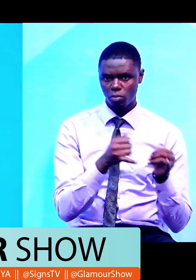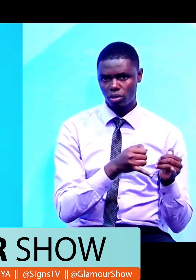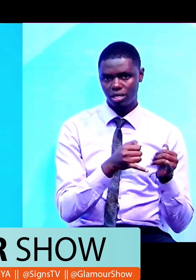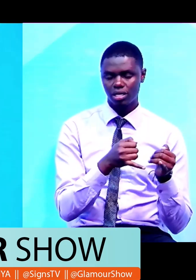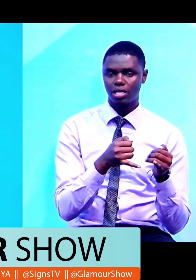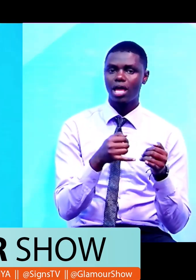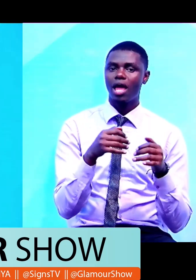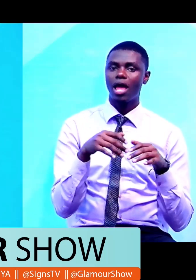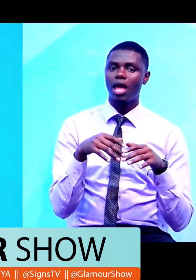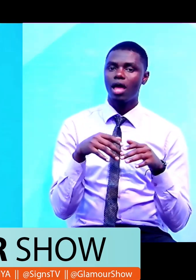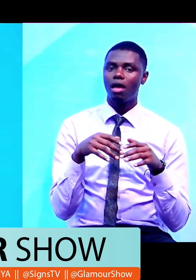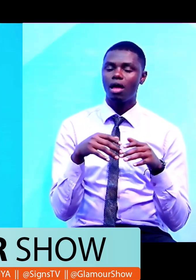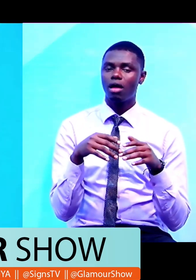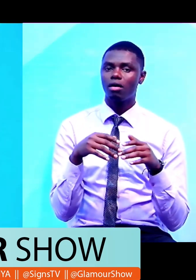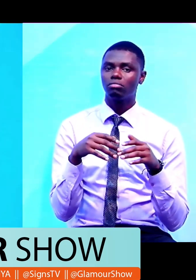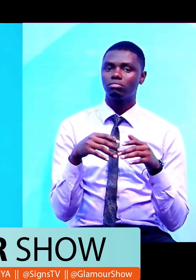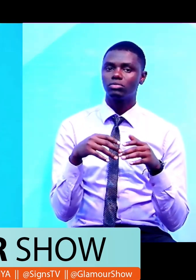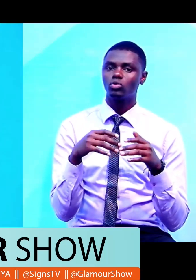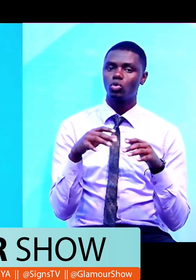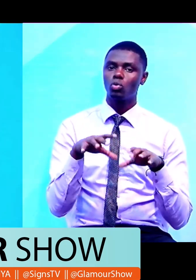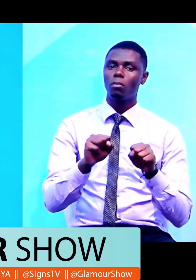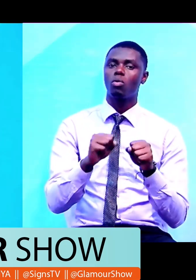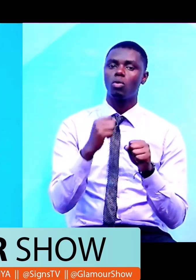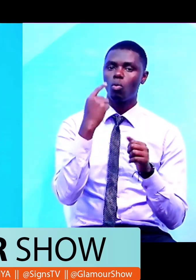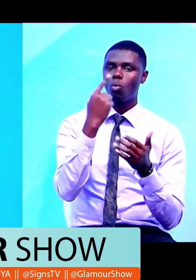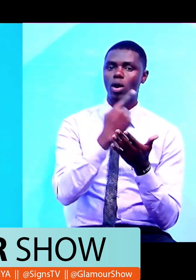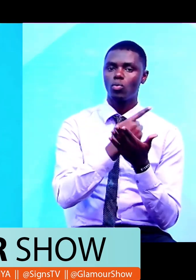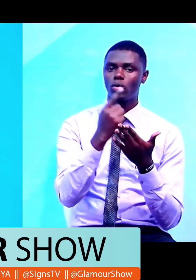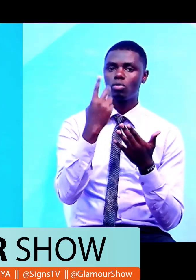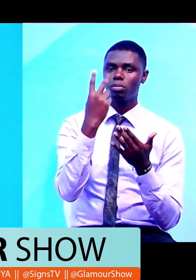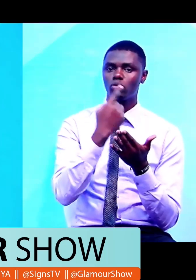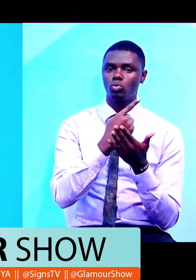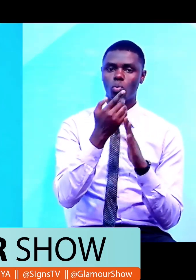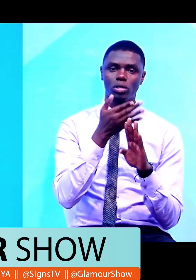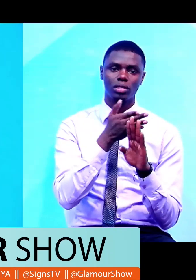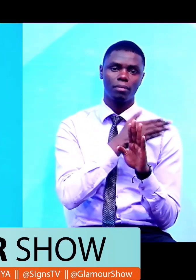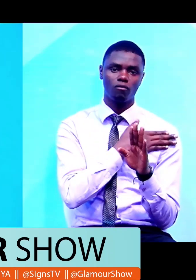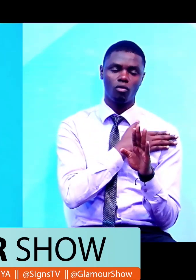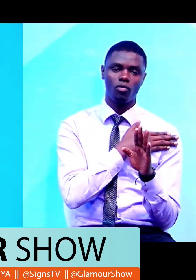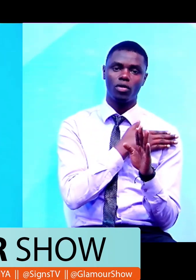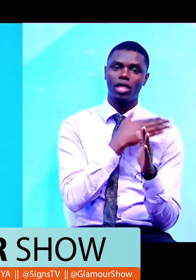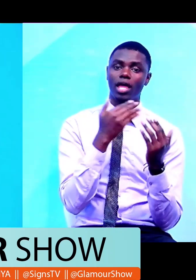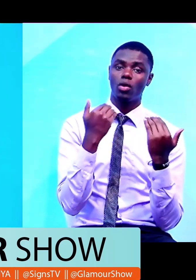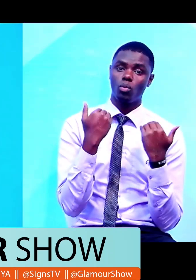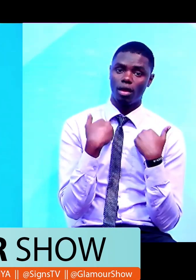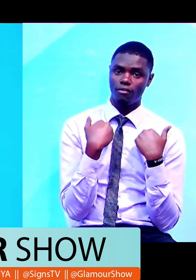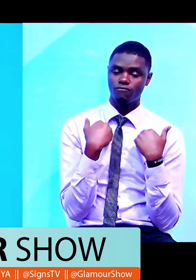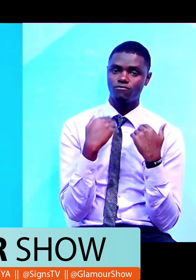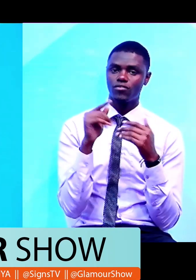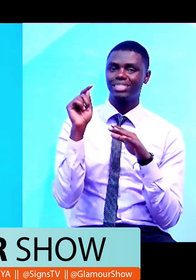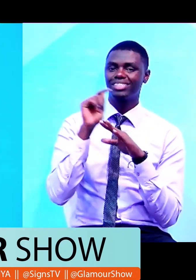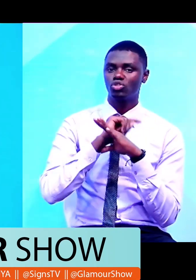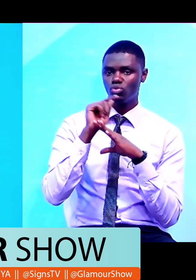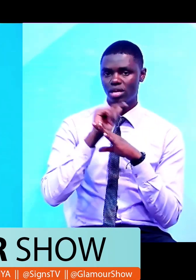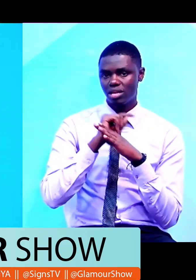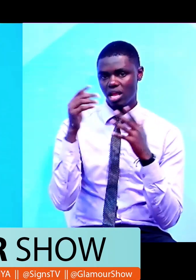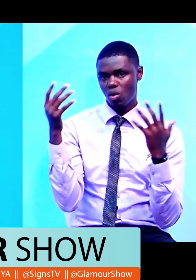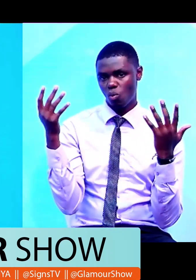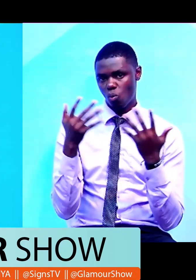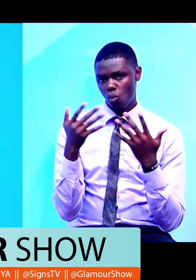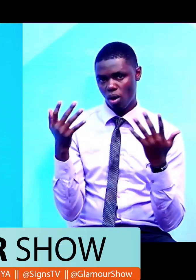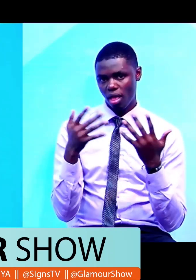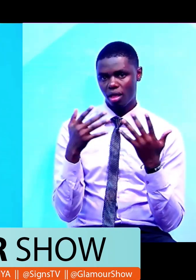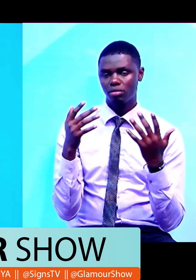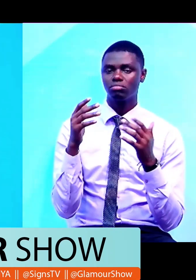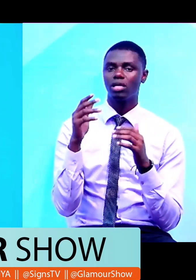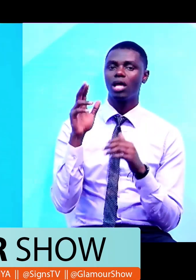usually book a week or two prior. And we usually have training at